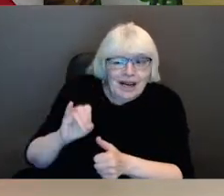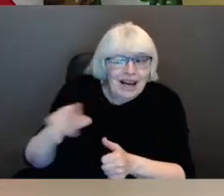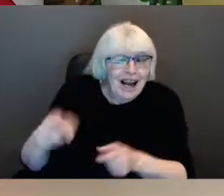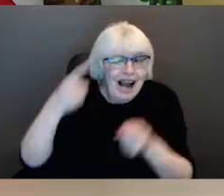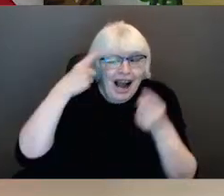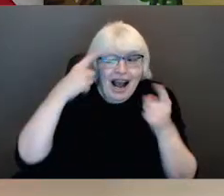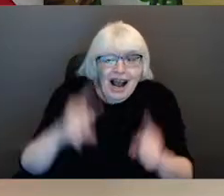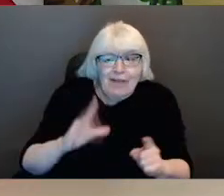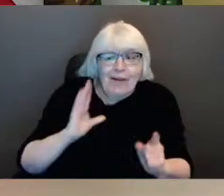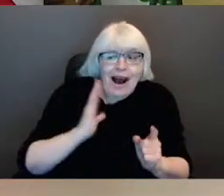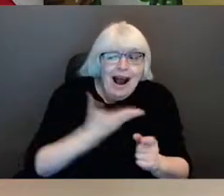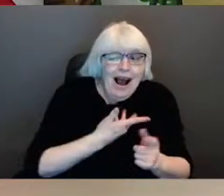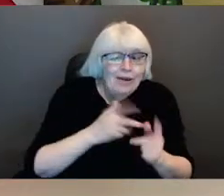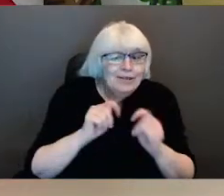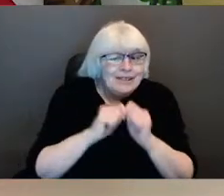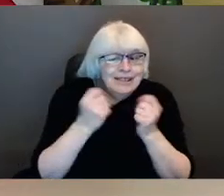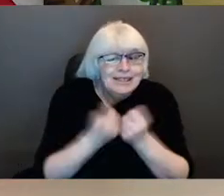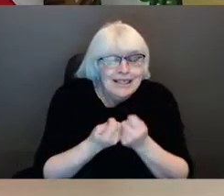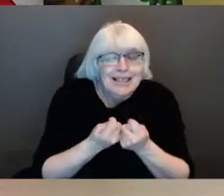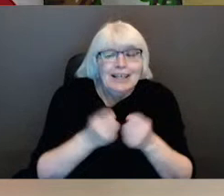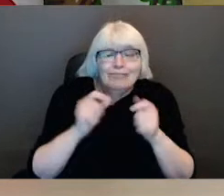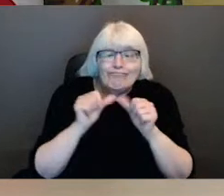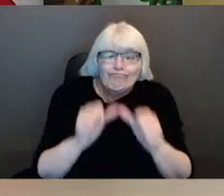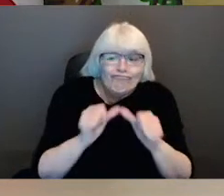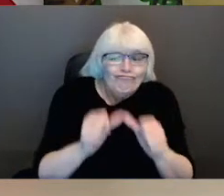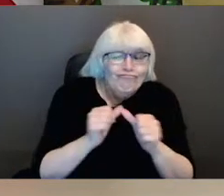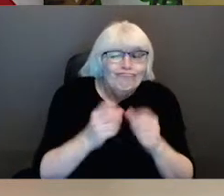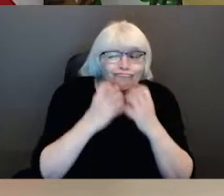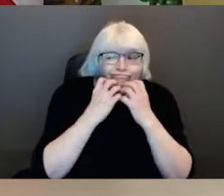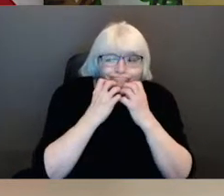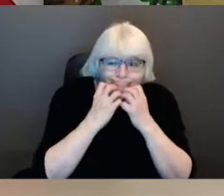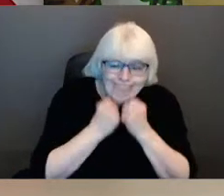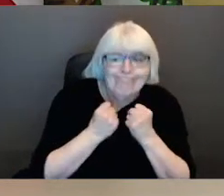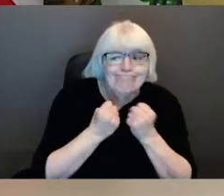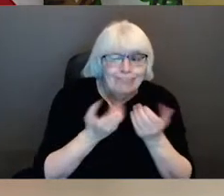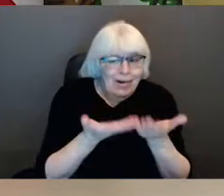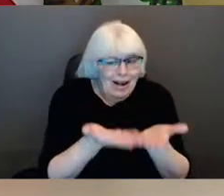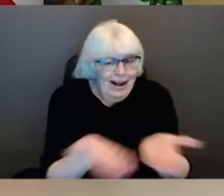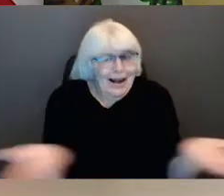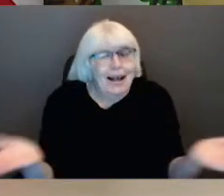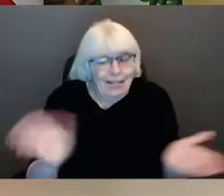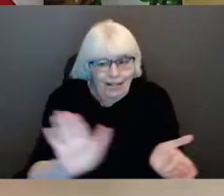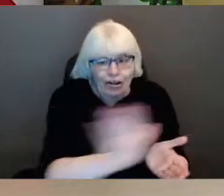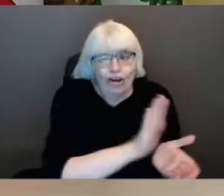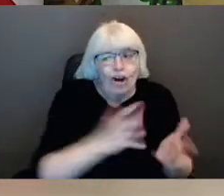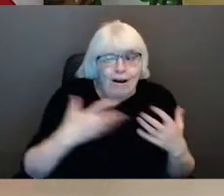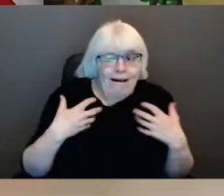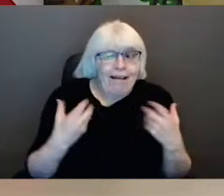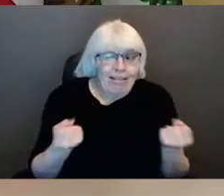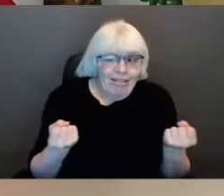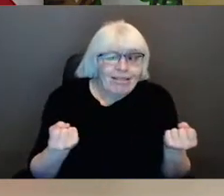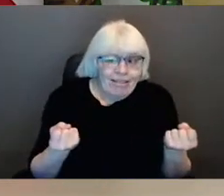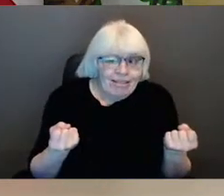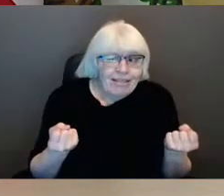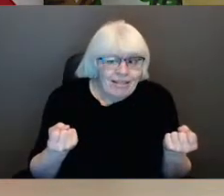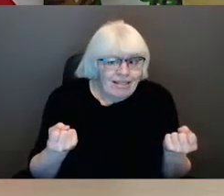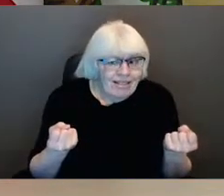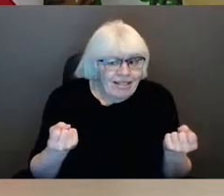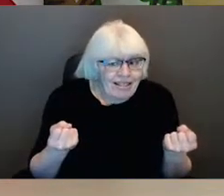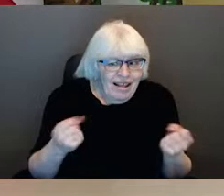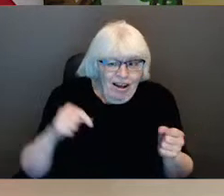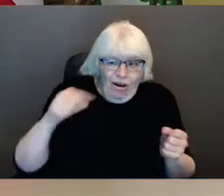we care about the health of this population, and we care about what happens to Islanders. So we